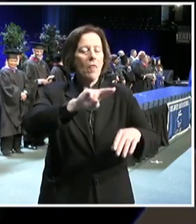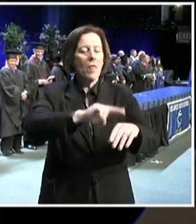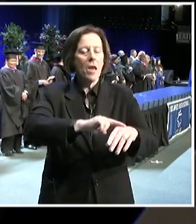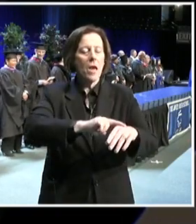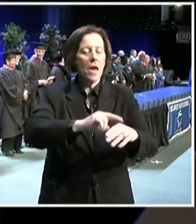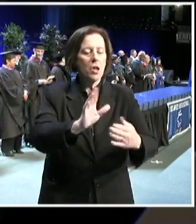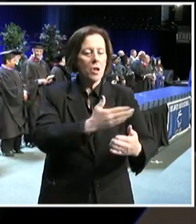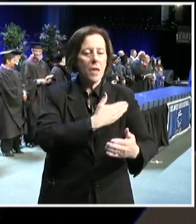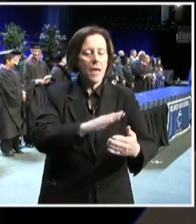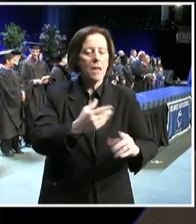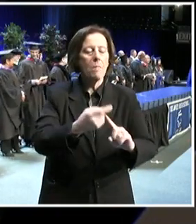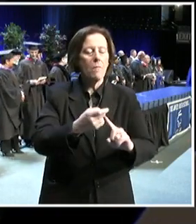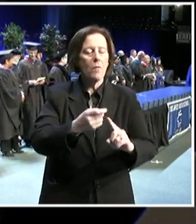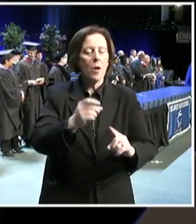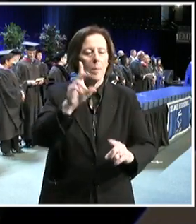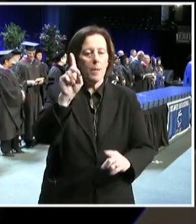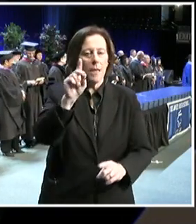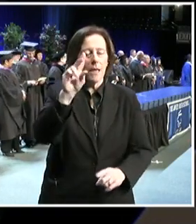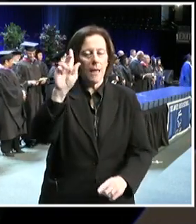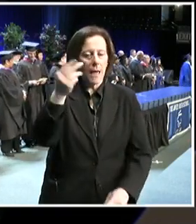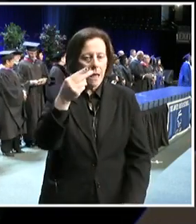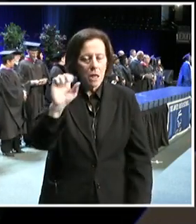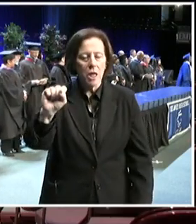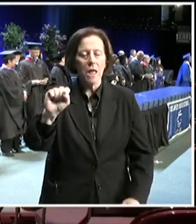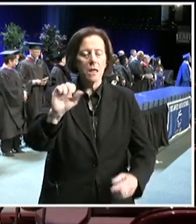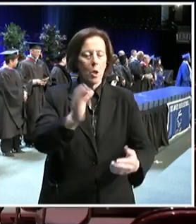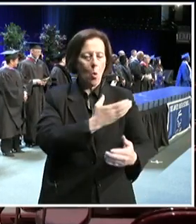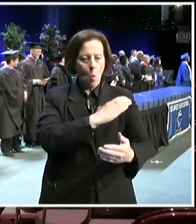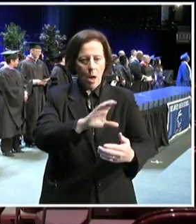Dekaney High School Choir.